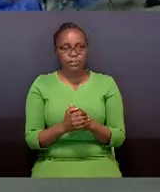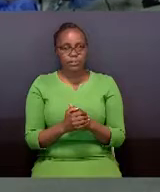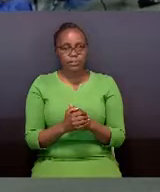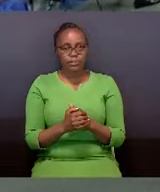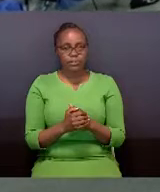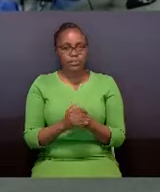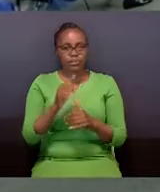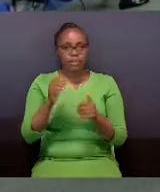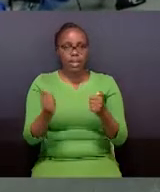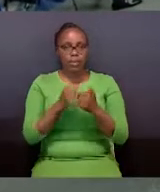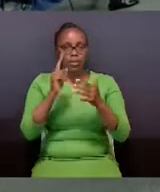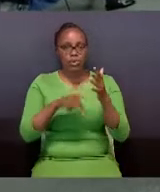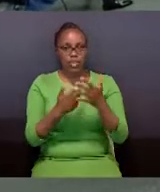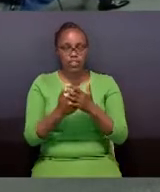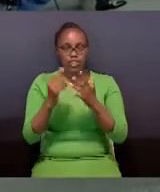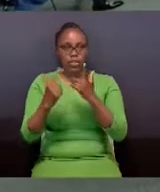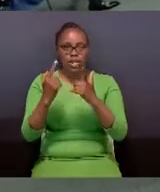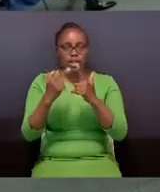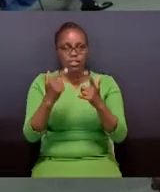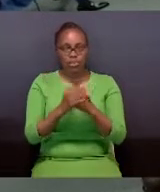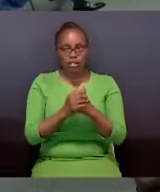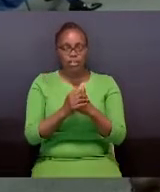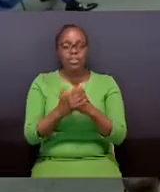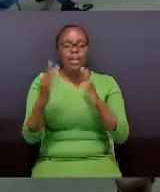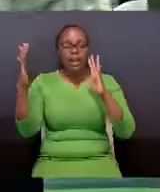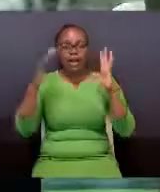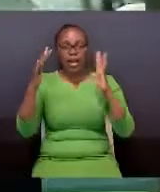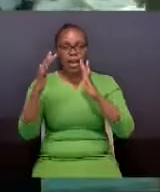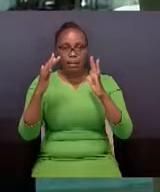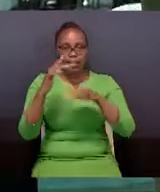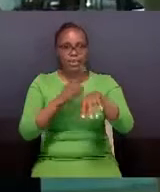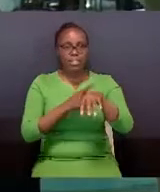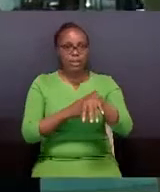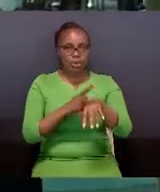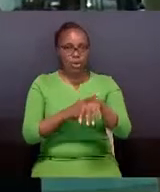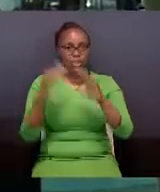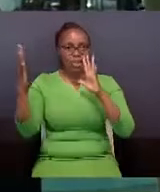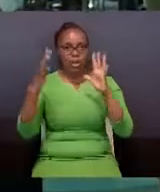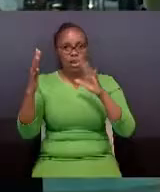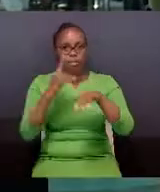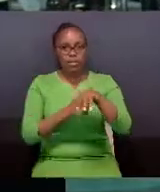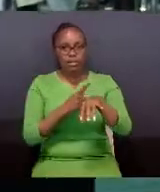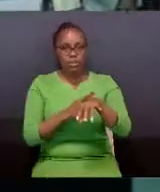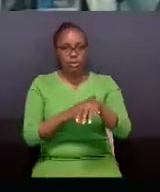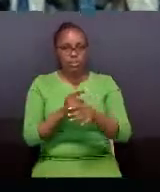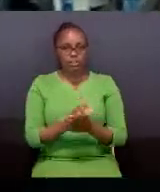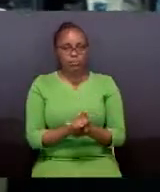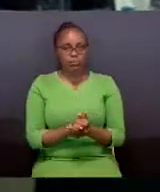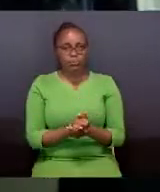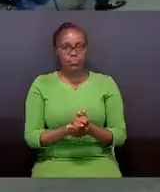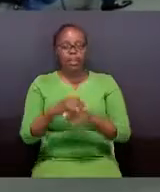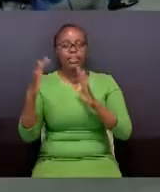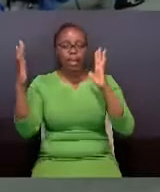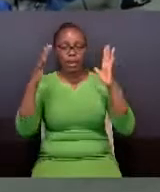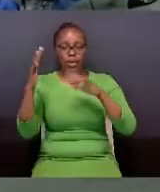What's happening? What is this? Your countdown? This is the climate clock. The climate clock, all right. Yes. Thank you. Okay, so the